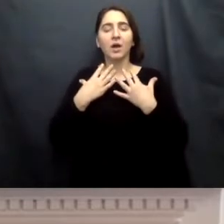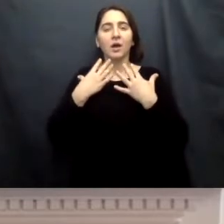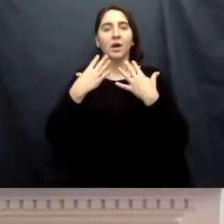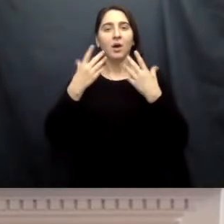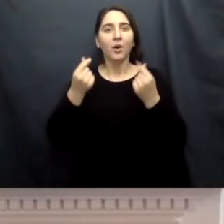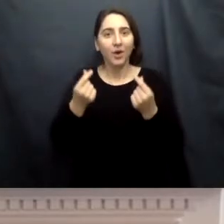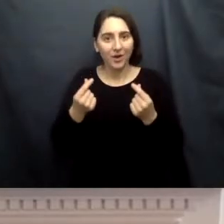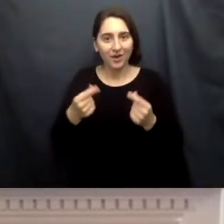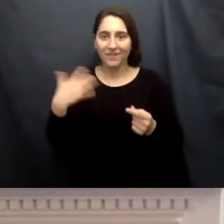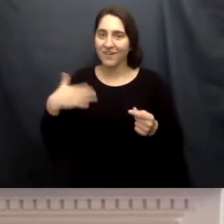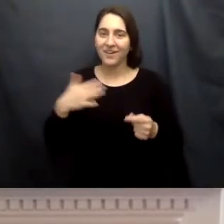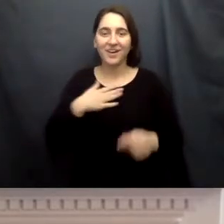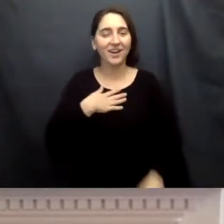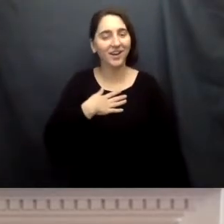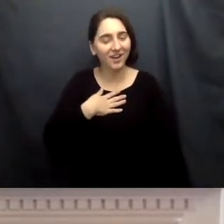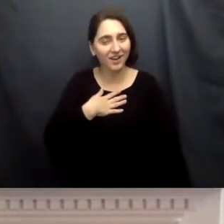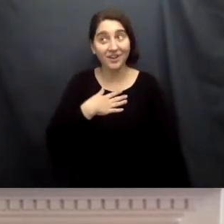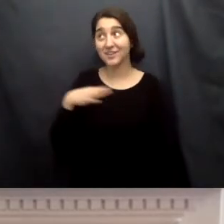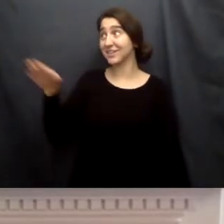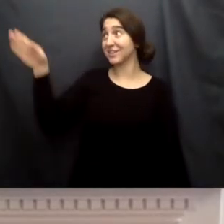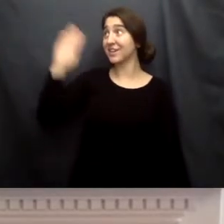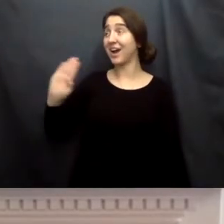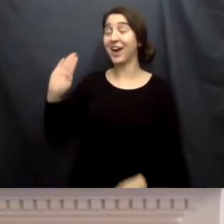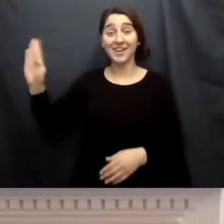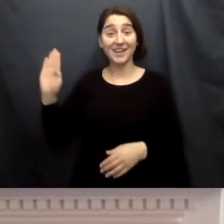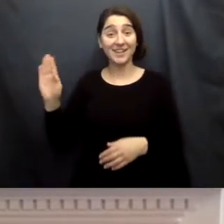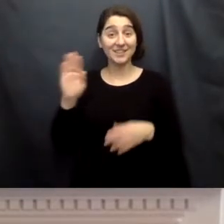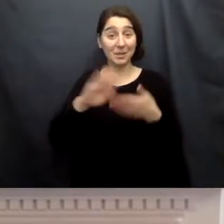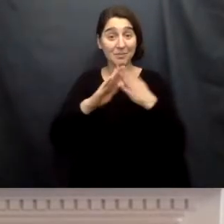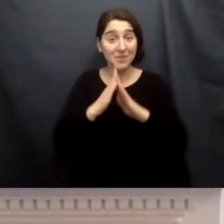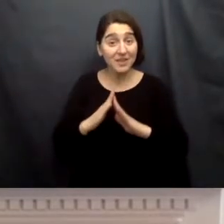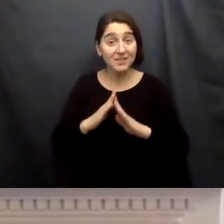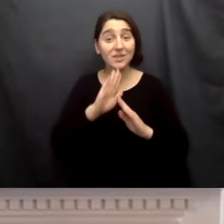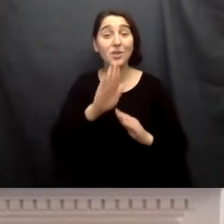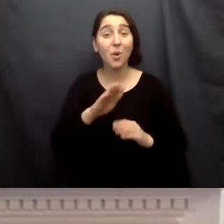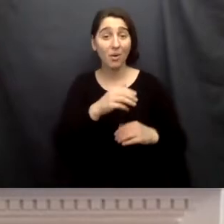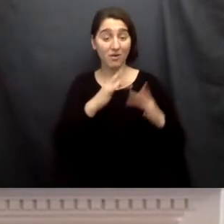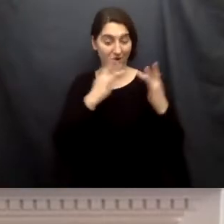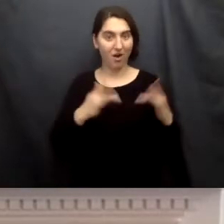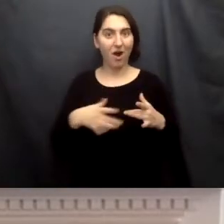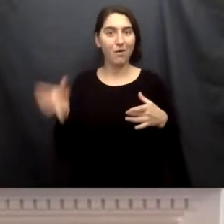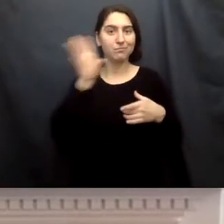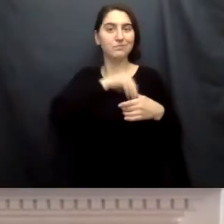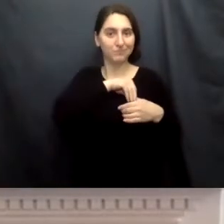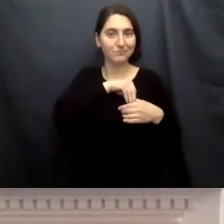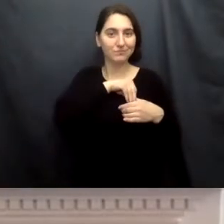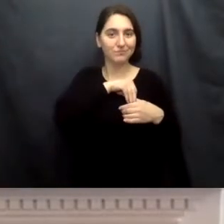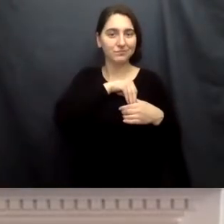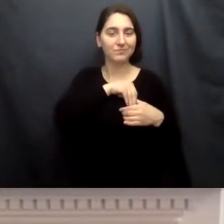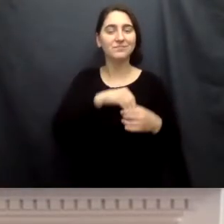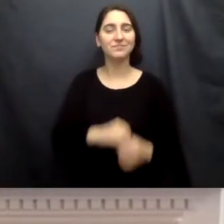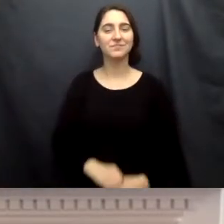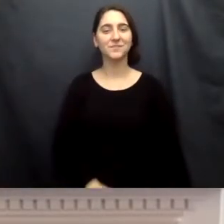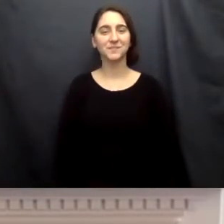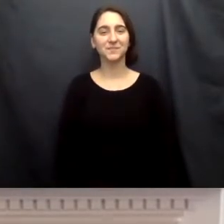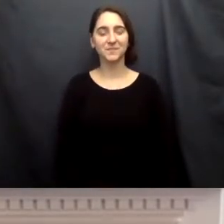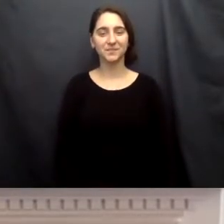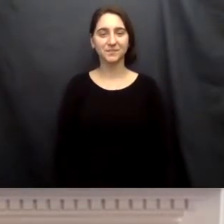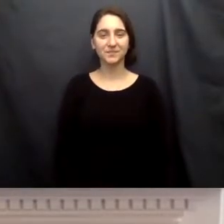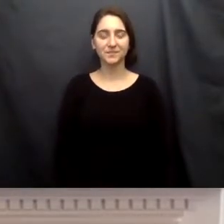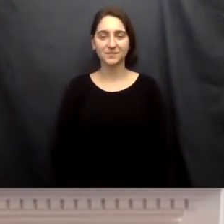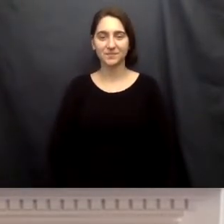breath of God to refresh and inspire you, and let the peace of God fill your heart.